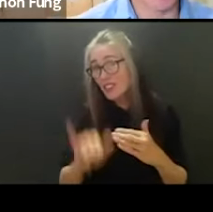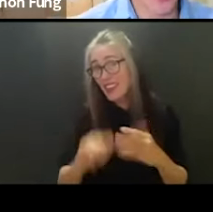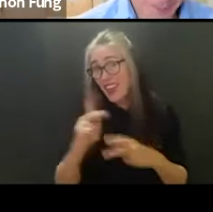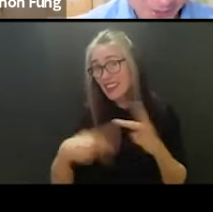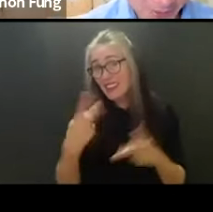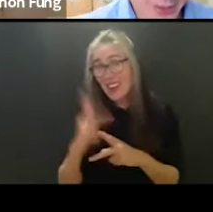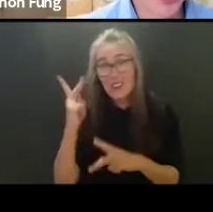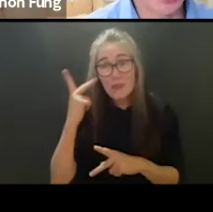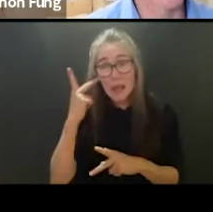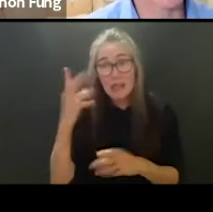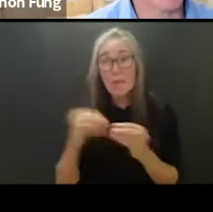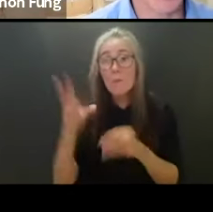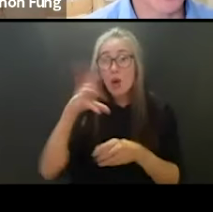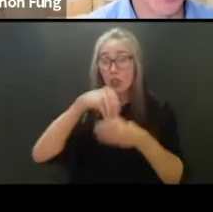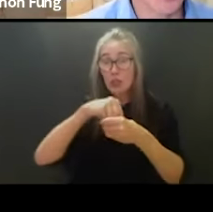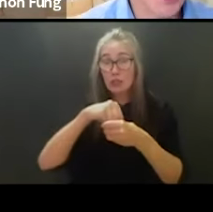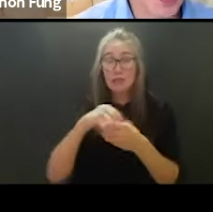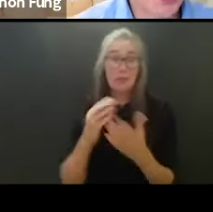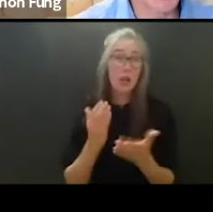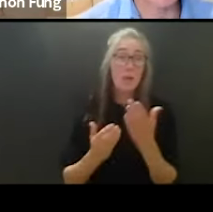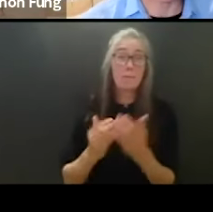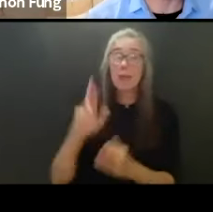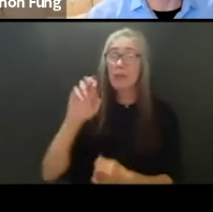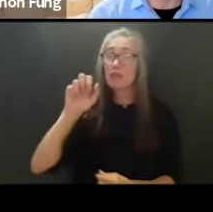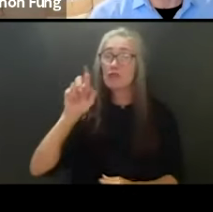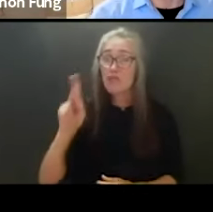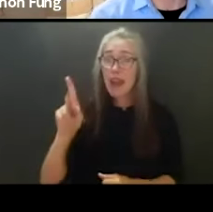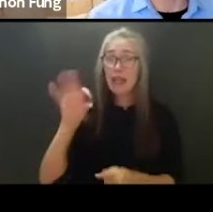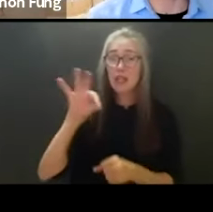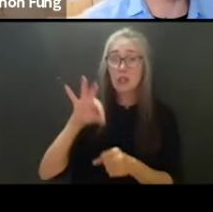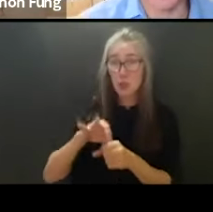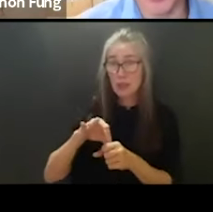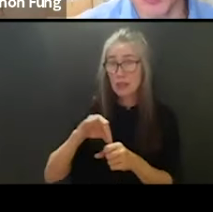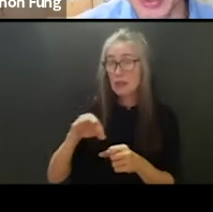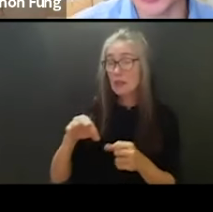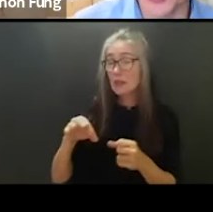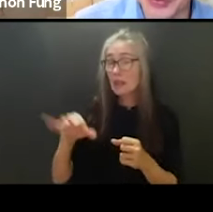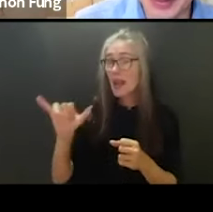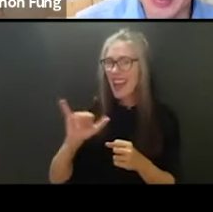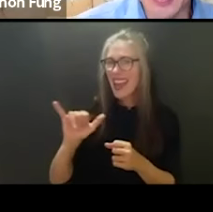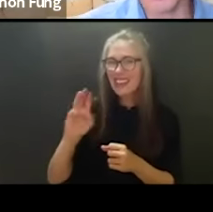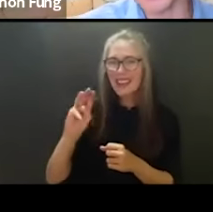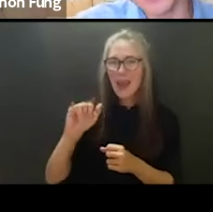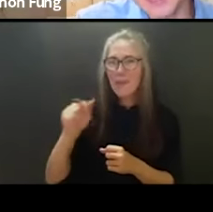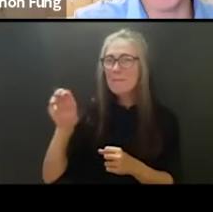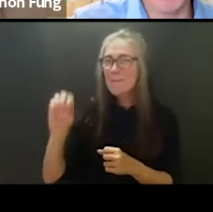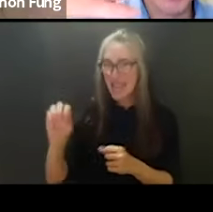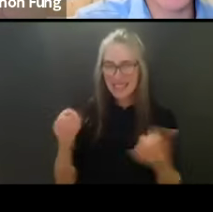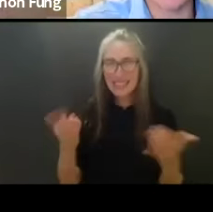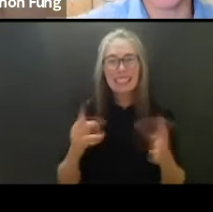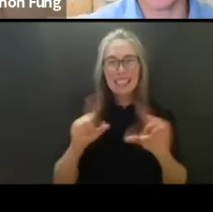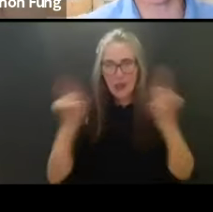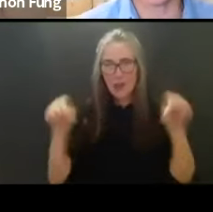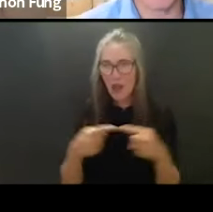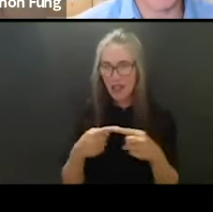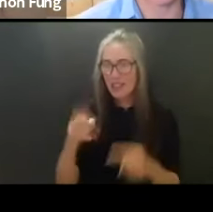of this kind of inclusive politics. And so it would some of the measures might be rank choice voting, which exists in Maine